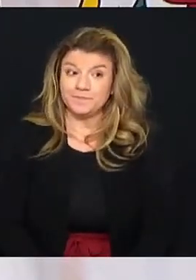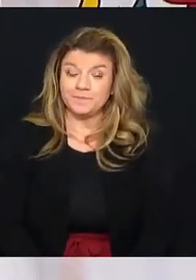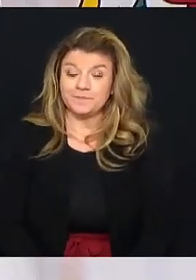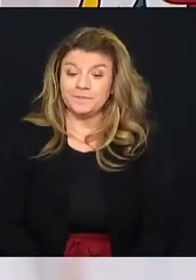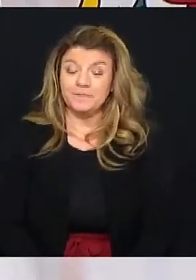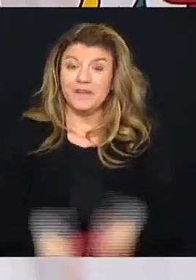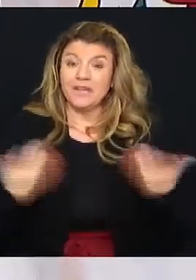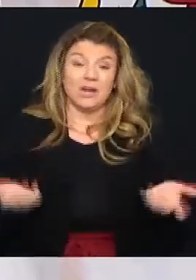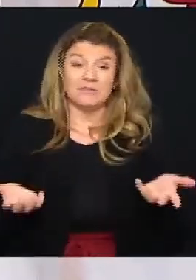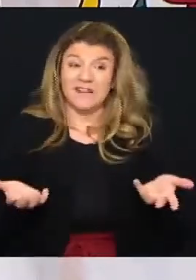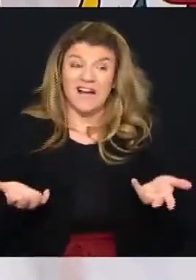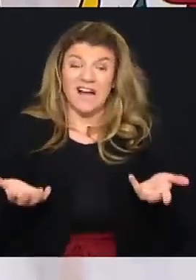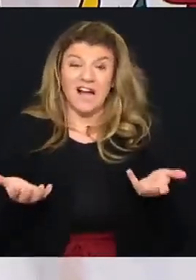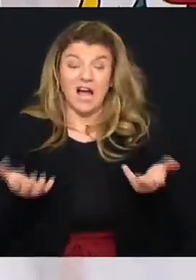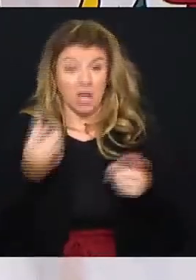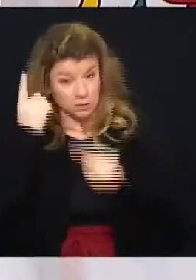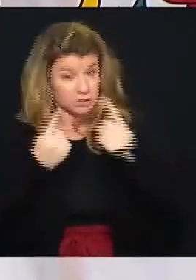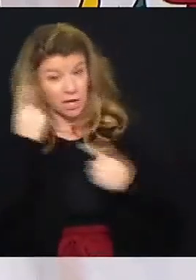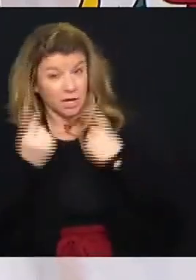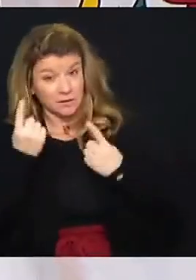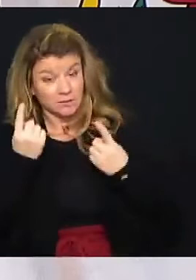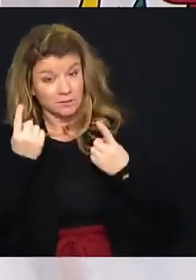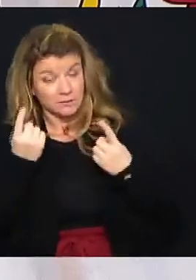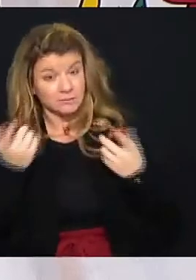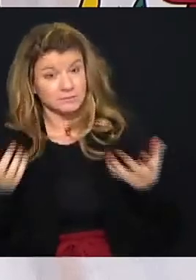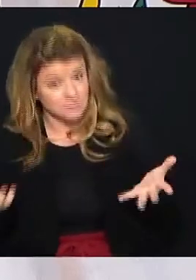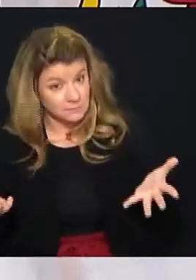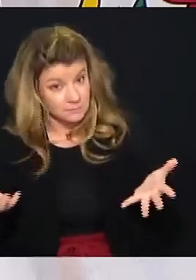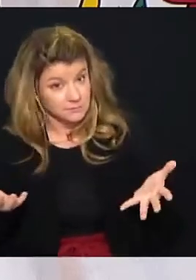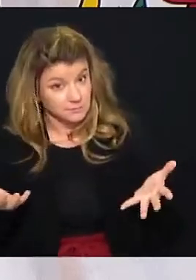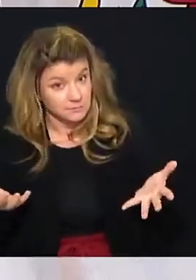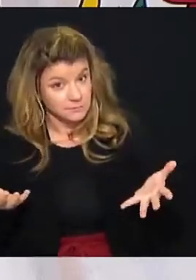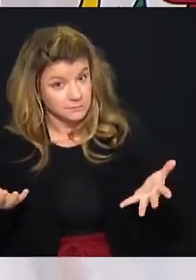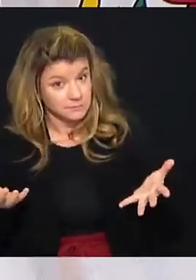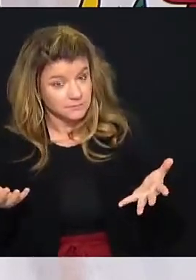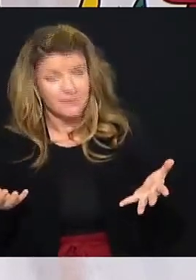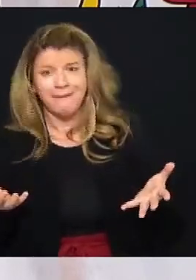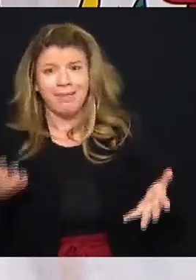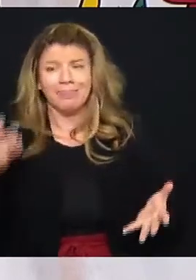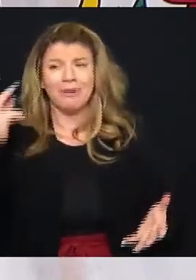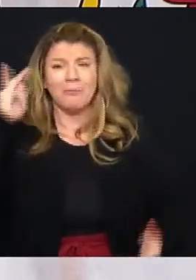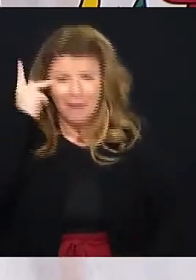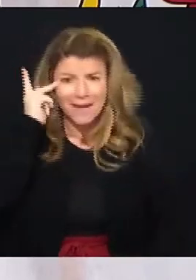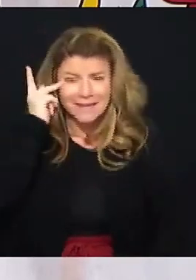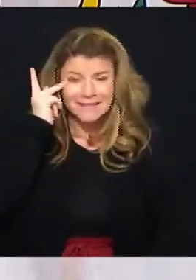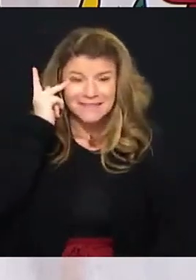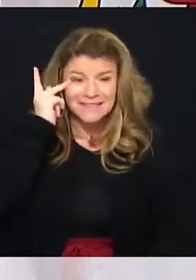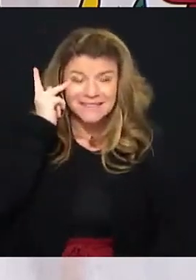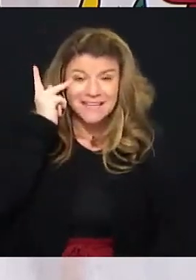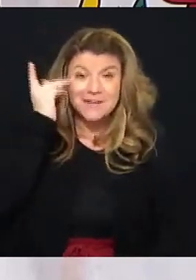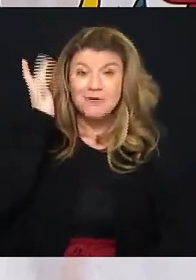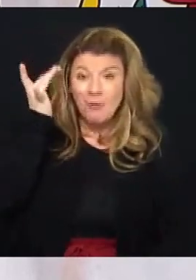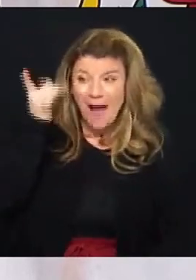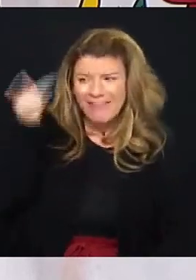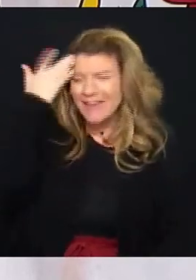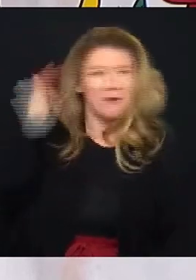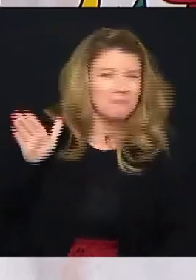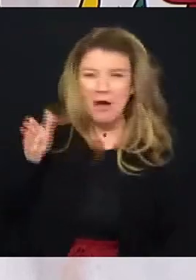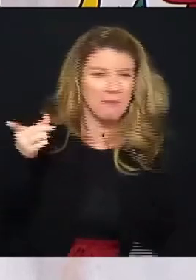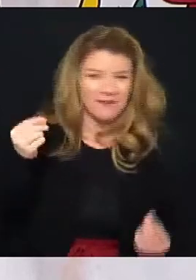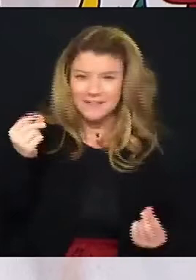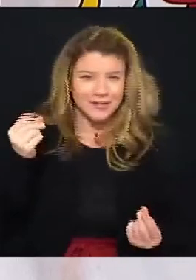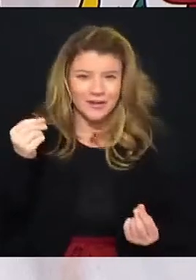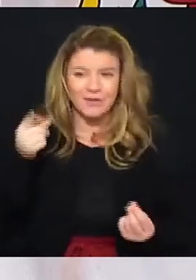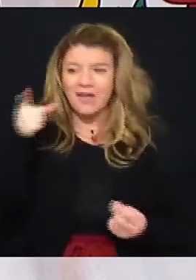you know, concern? Are you kidding me? They're panicked because they don't know what to do. They